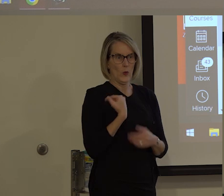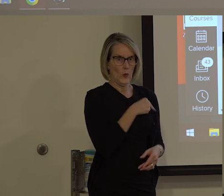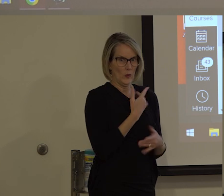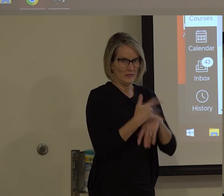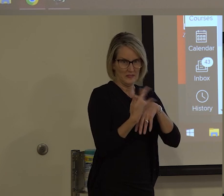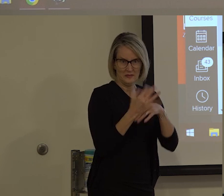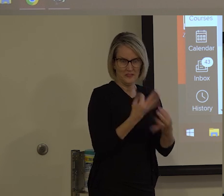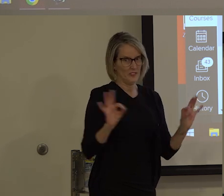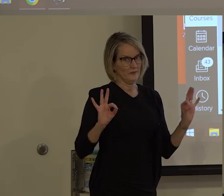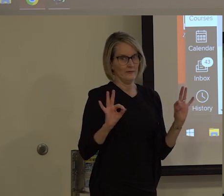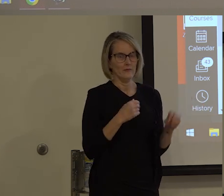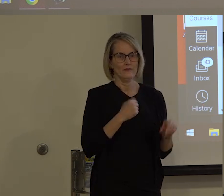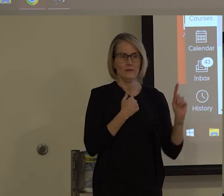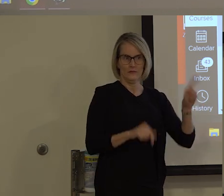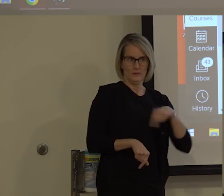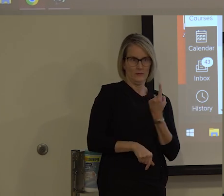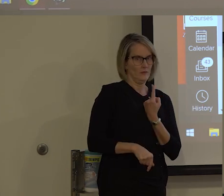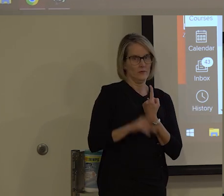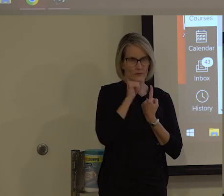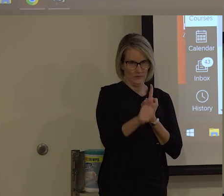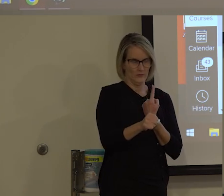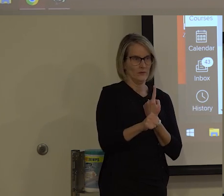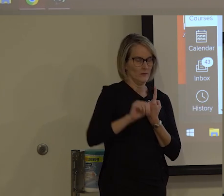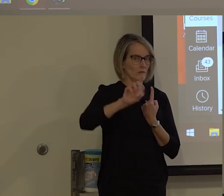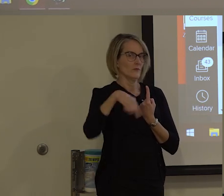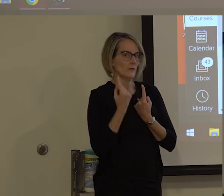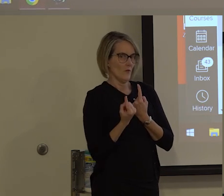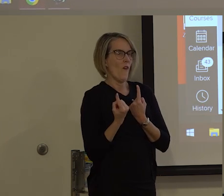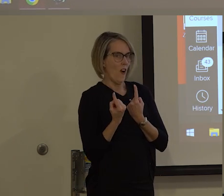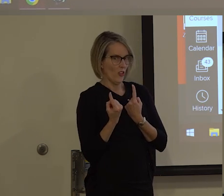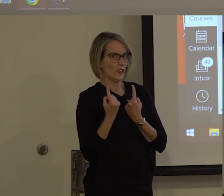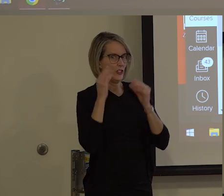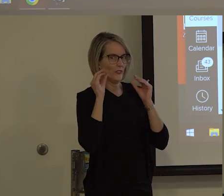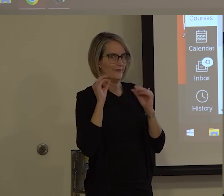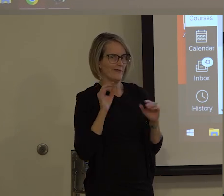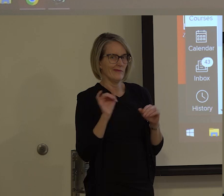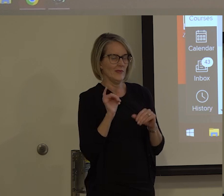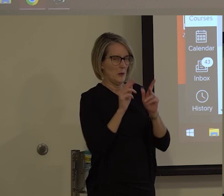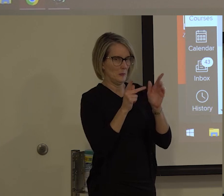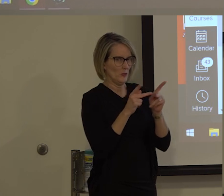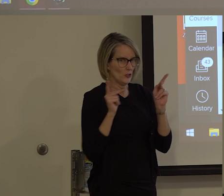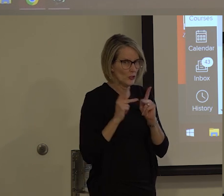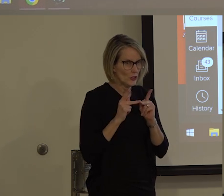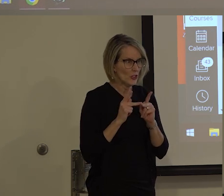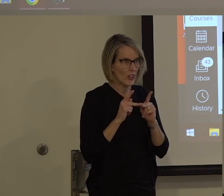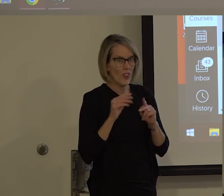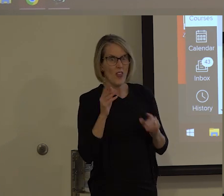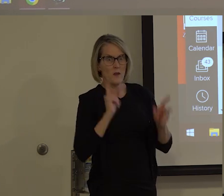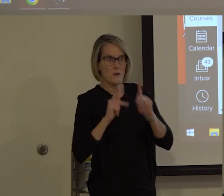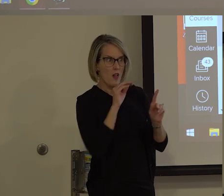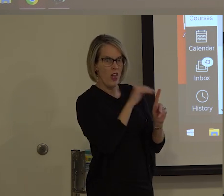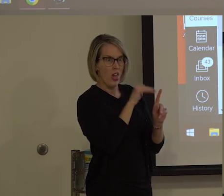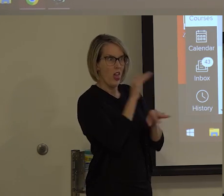It's not just me, we have one other instructional designer, we're about to have a third, and the more people that we get coming to us, the more people we can bring in to